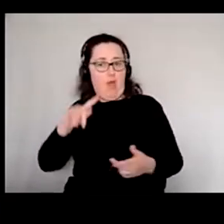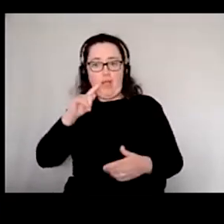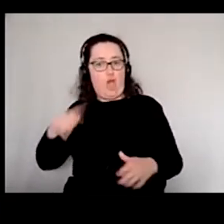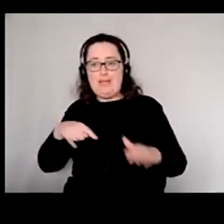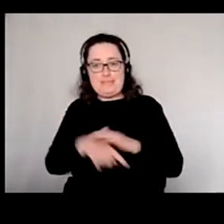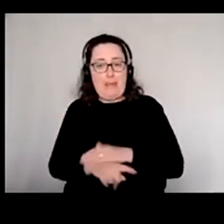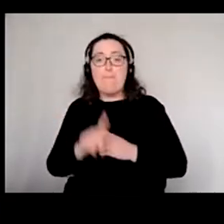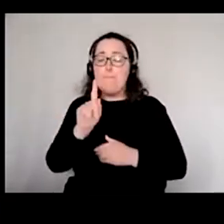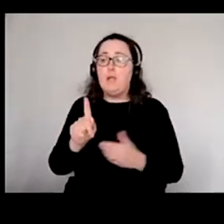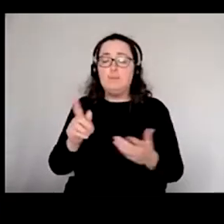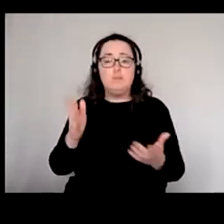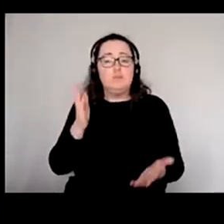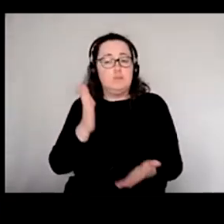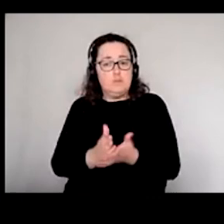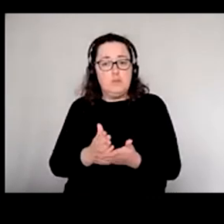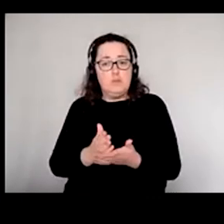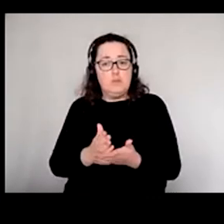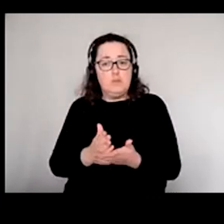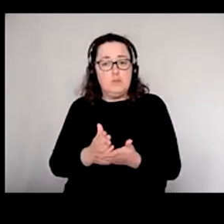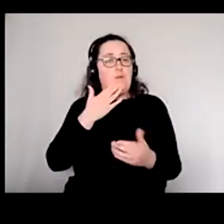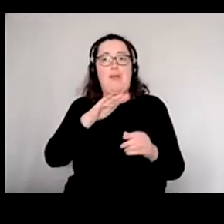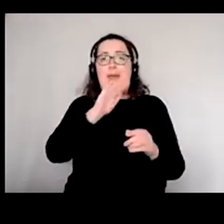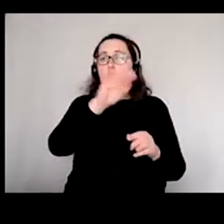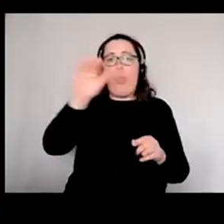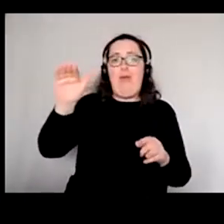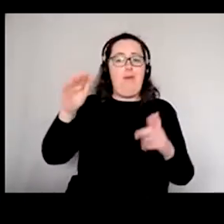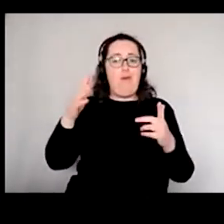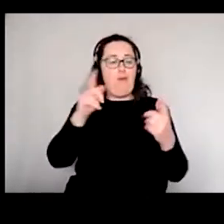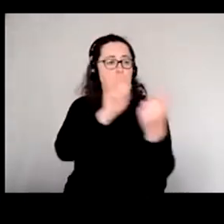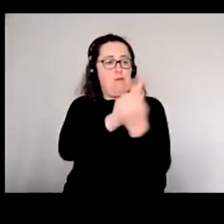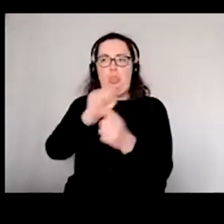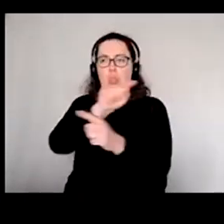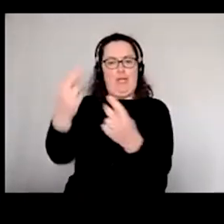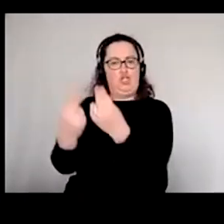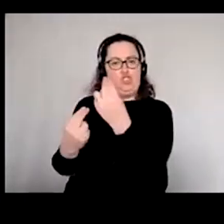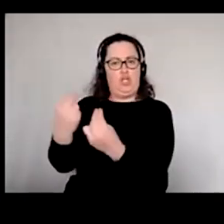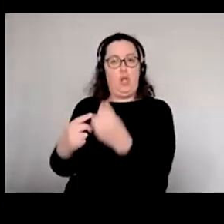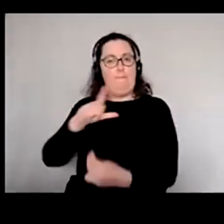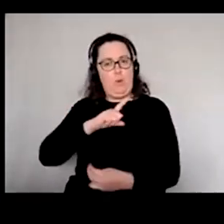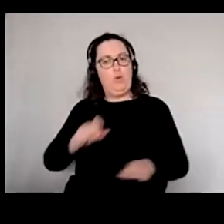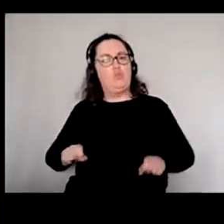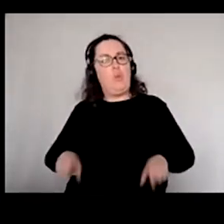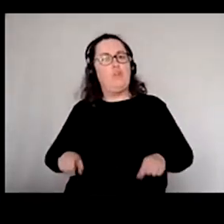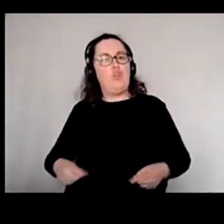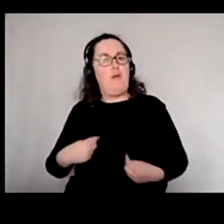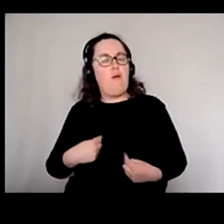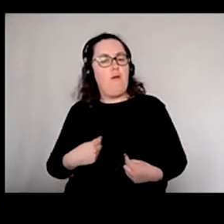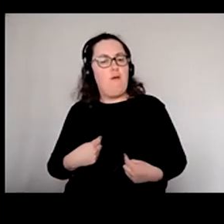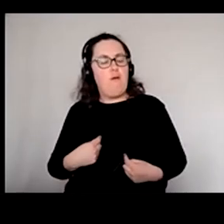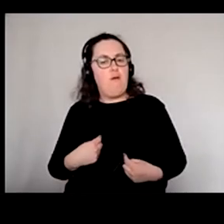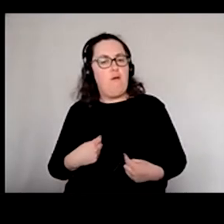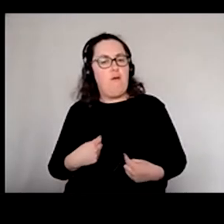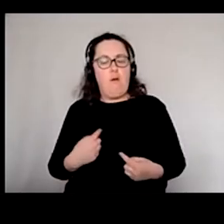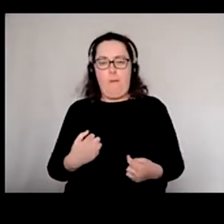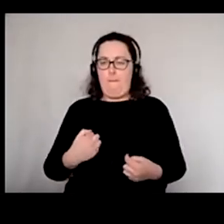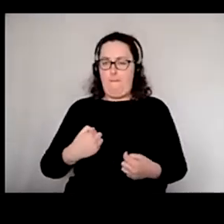all my interventions with people outside in the world, they make judgments about me as a wheelchair user. And so a lot of the work that I